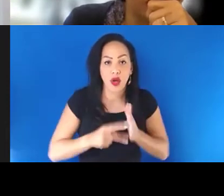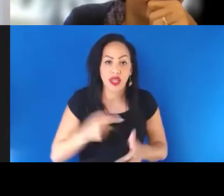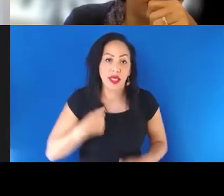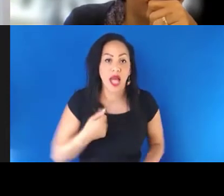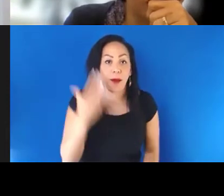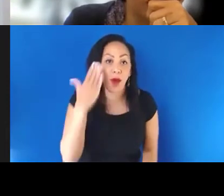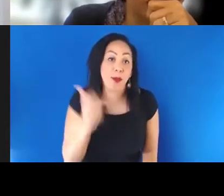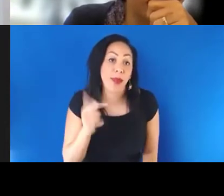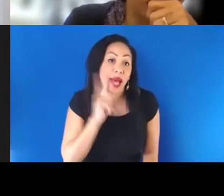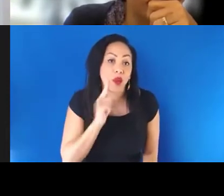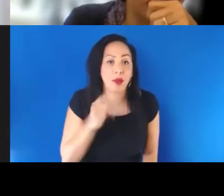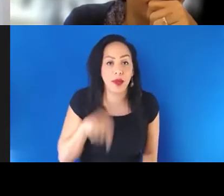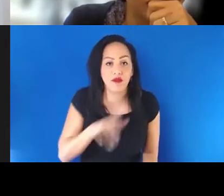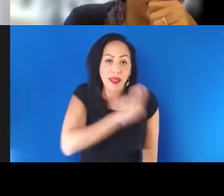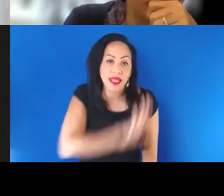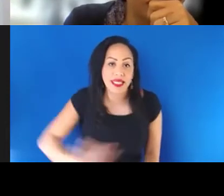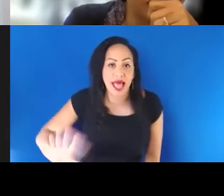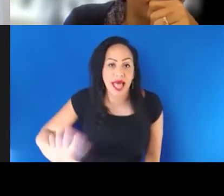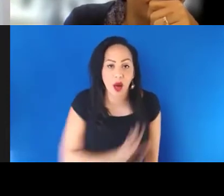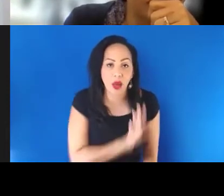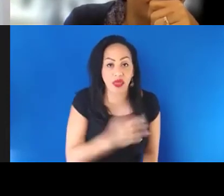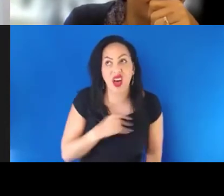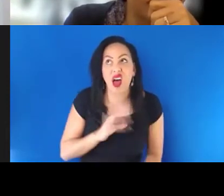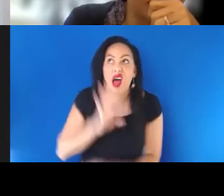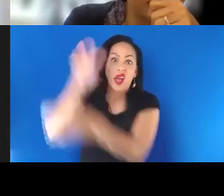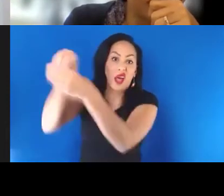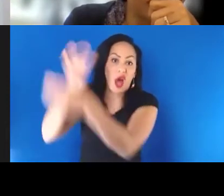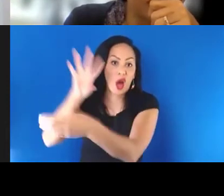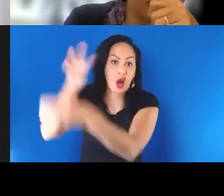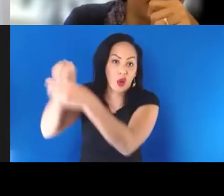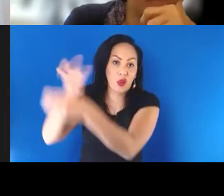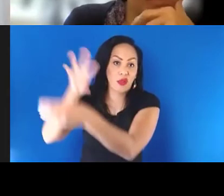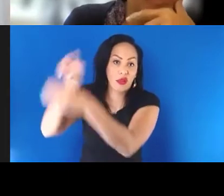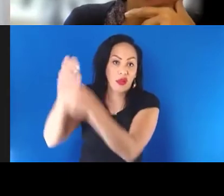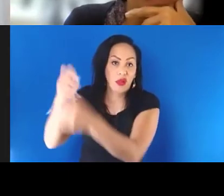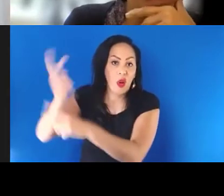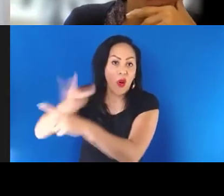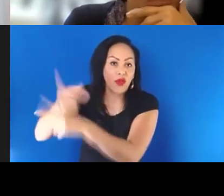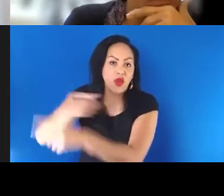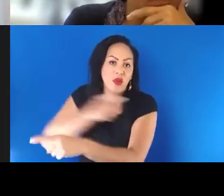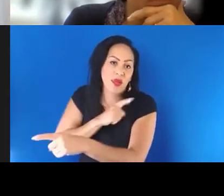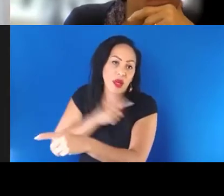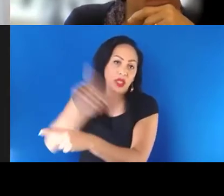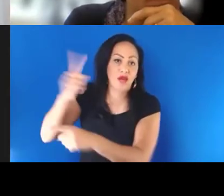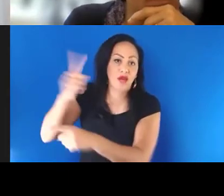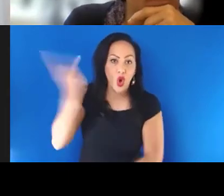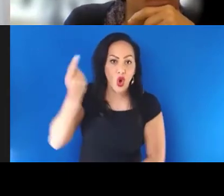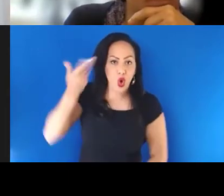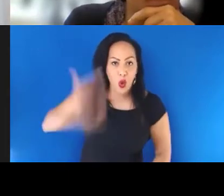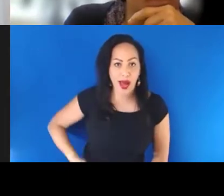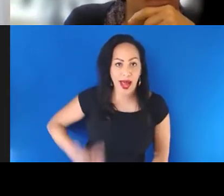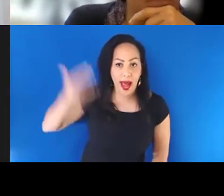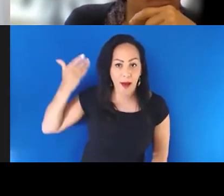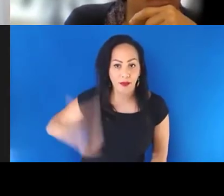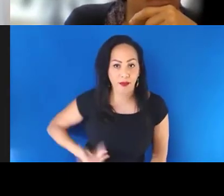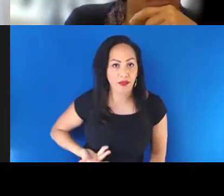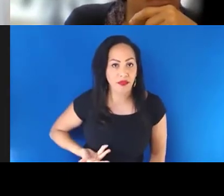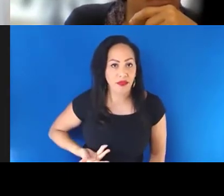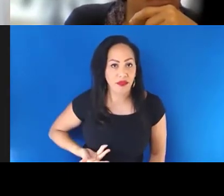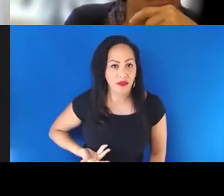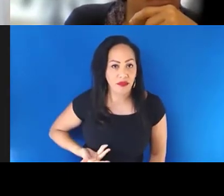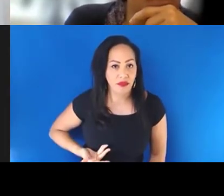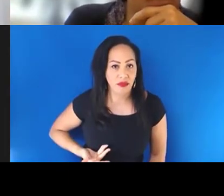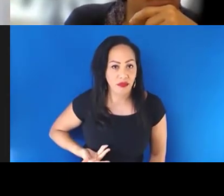space very often because of who I am, of the characteristics of mine rather than what